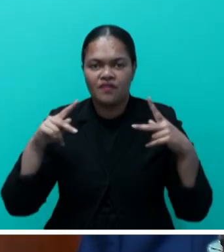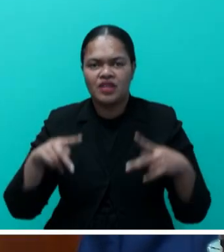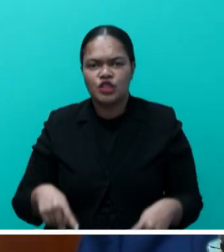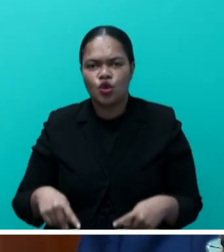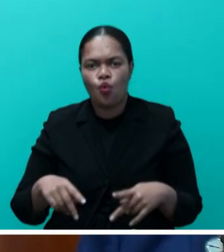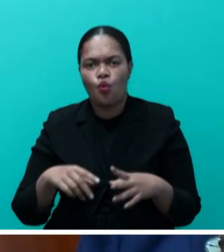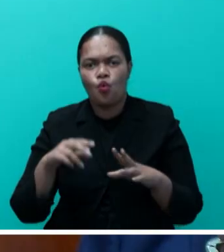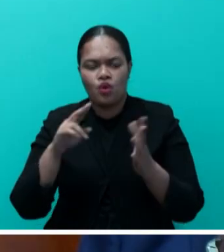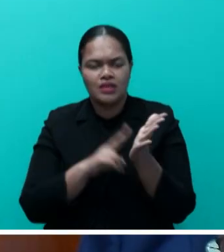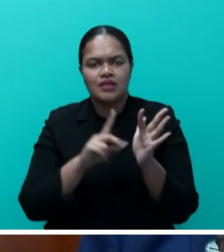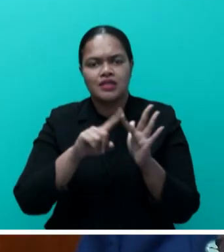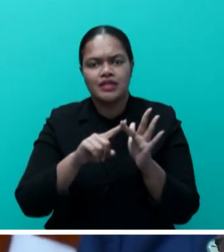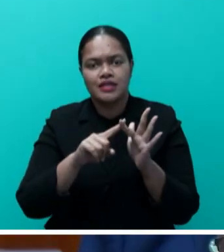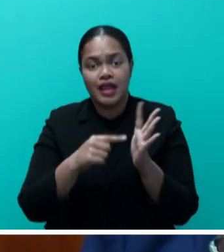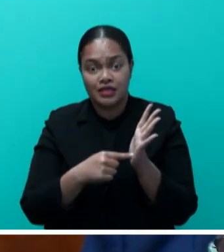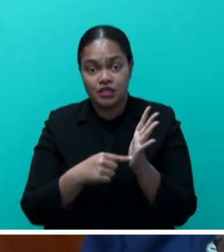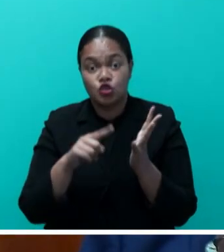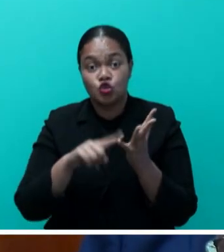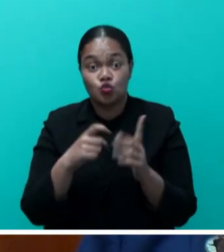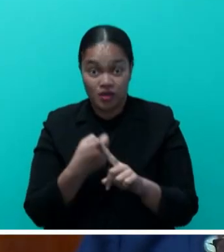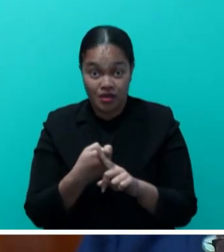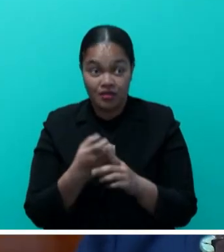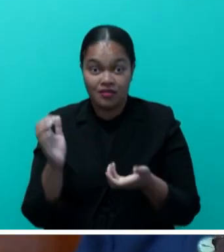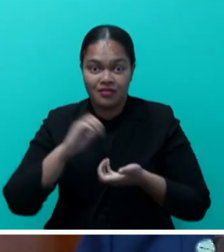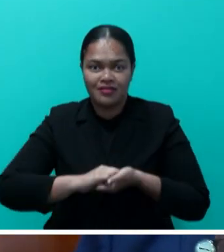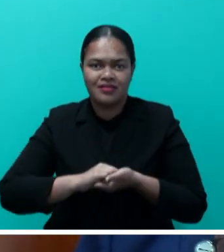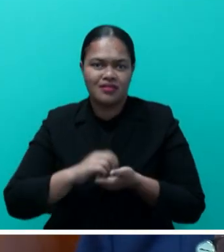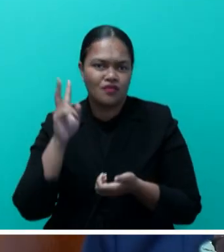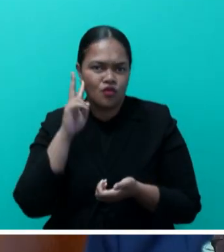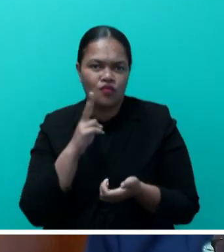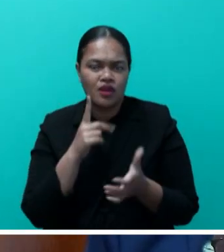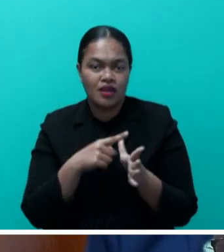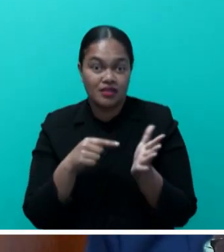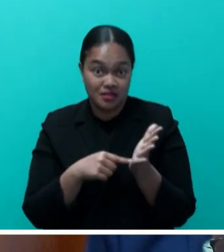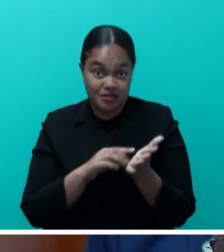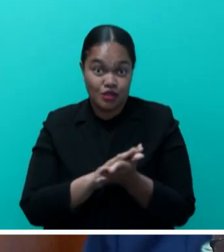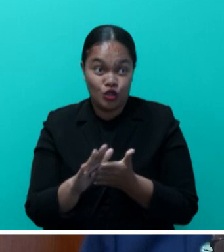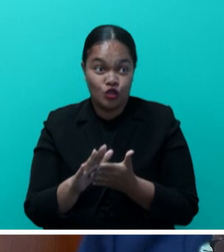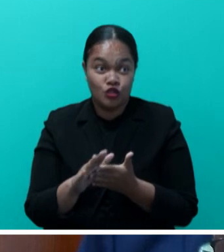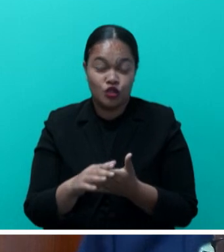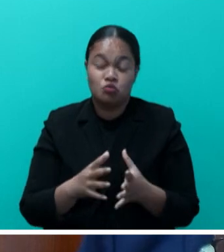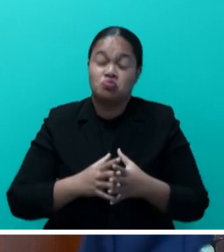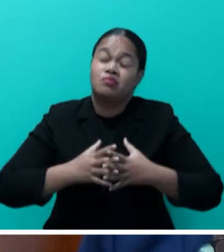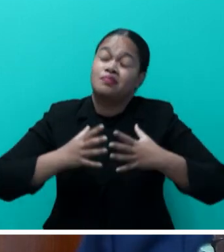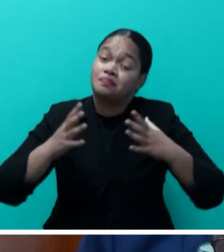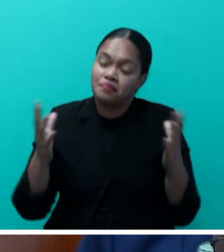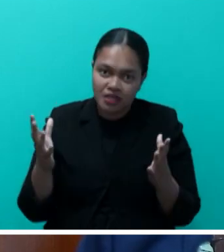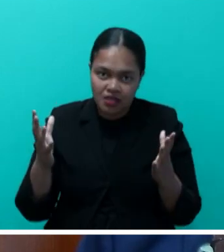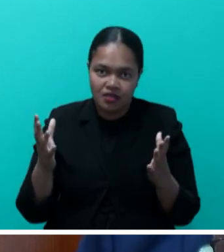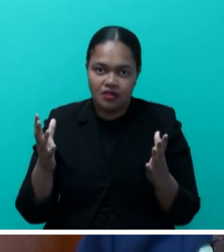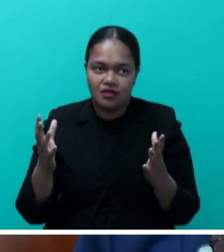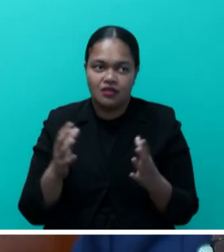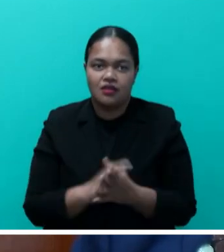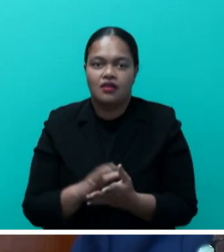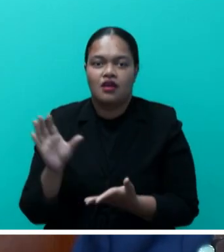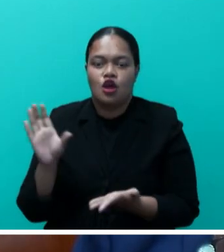sir, collaborating with the Vodafone ATH Foundation in a huge donation that they made yesterday to the National